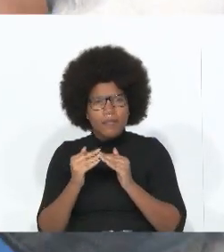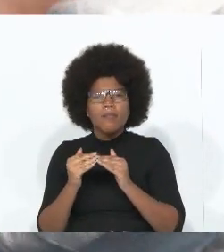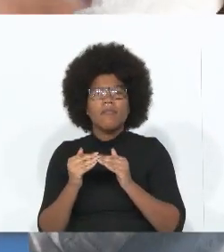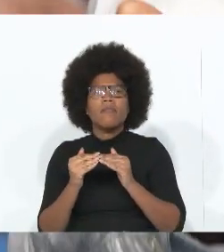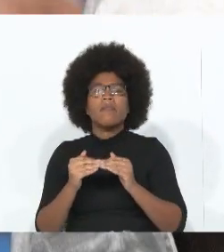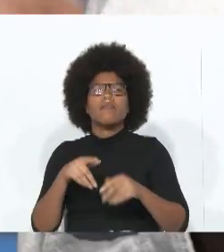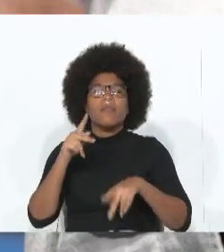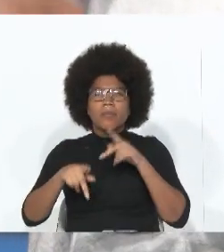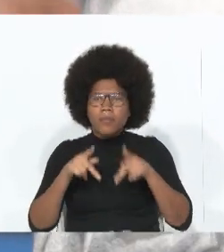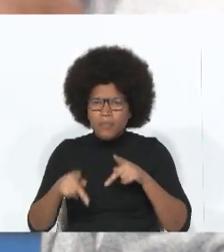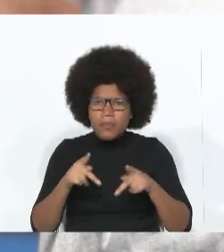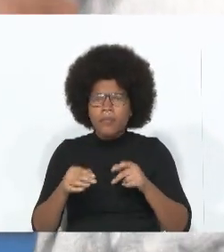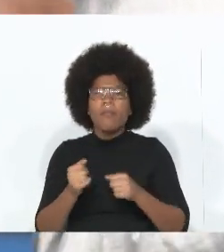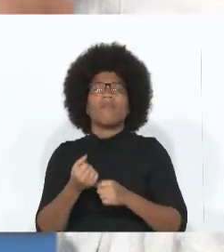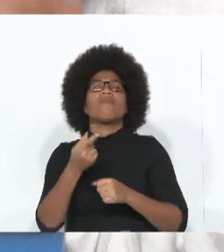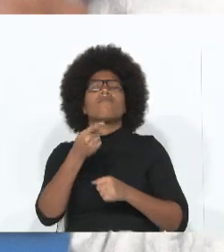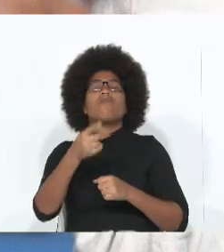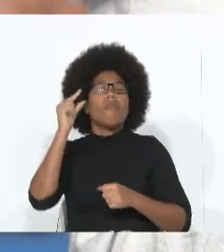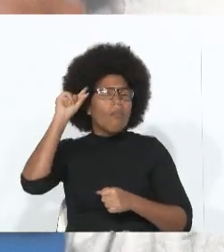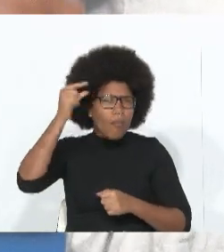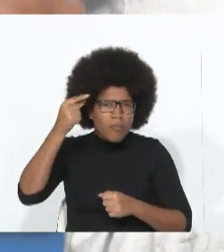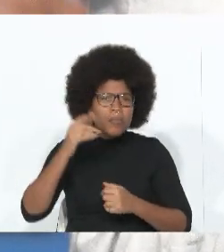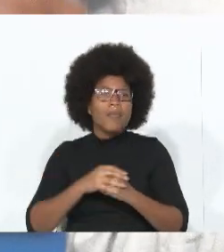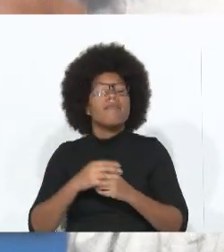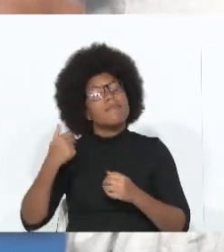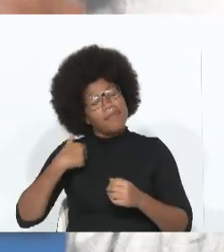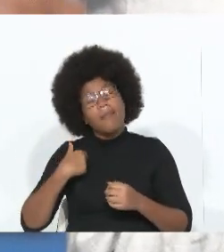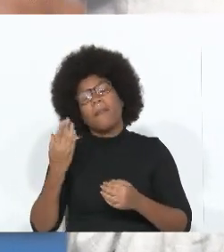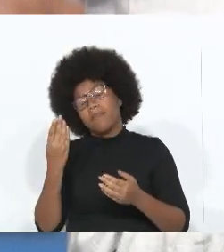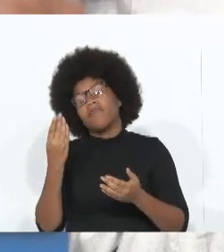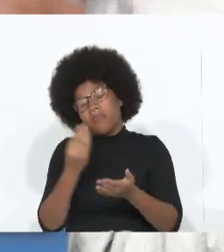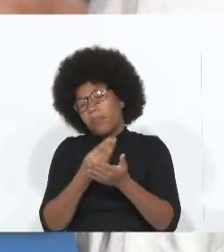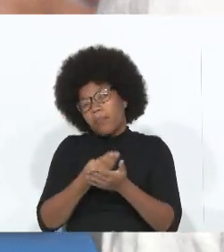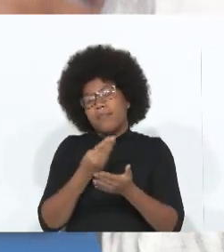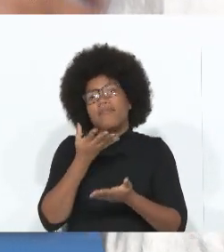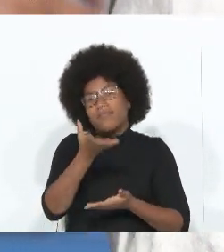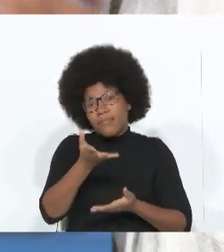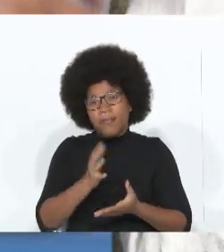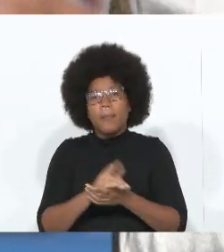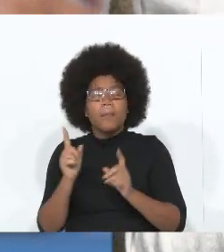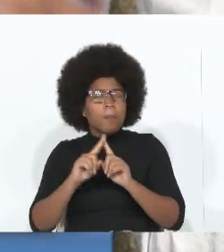sponsorship. Us? But